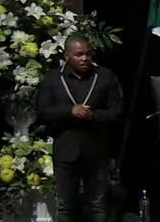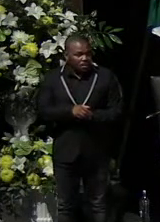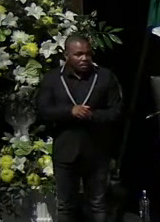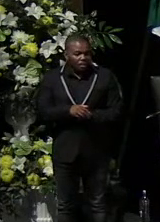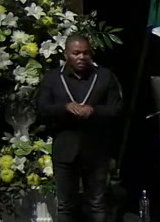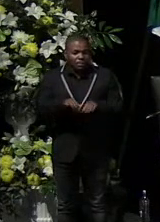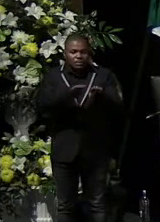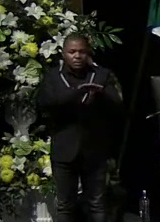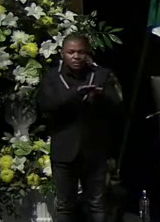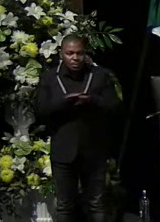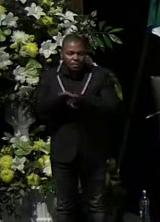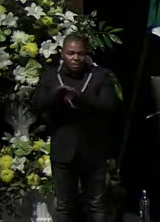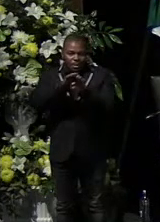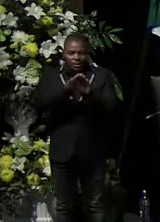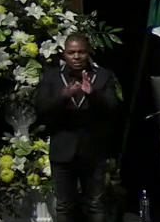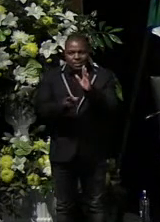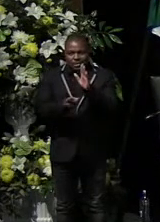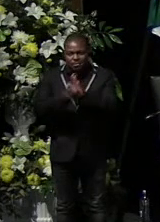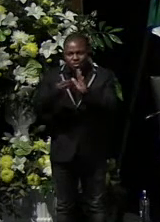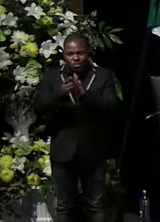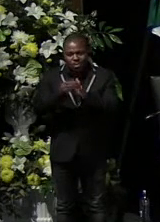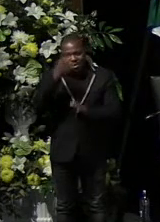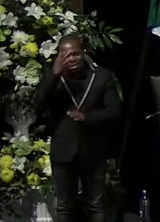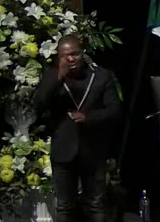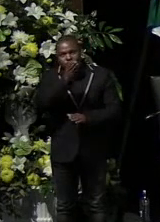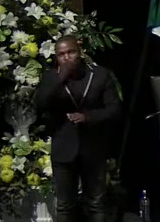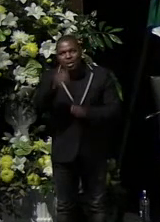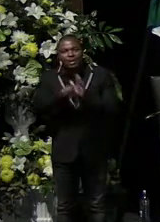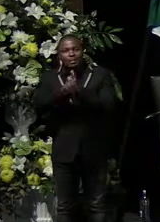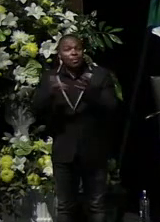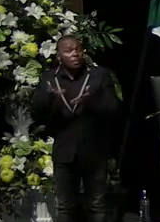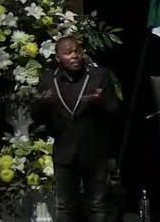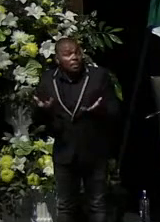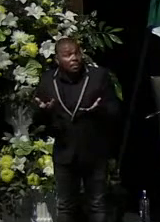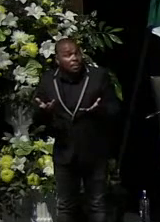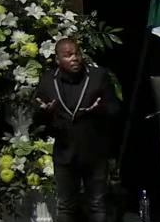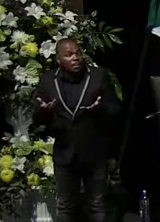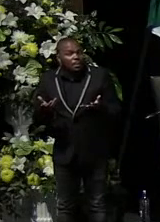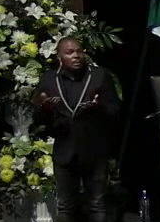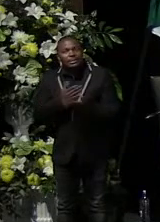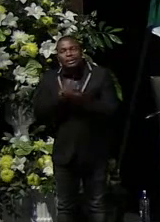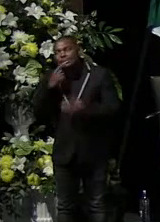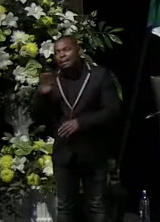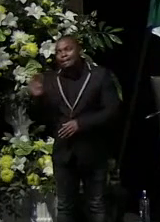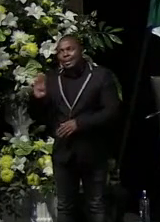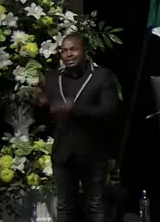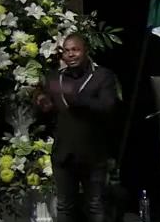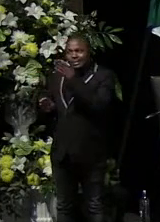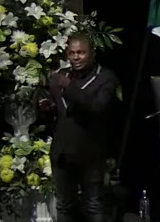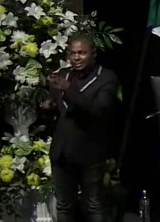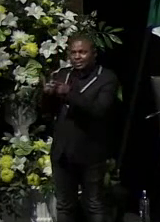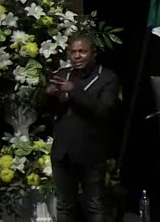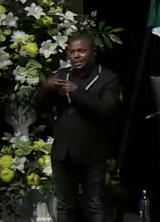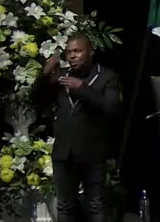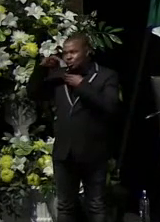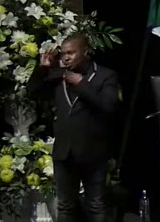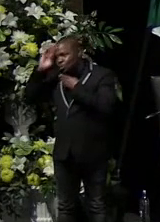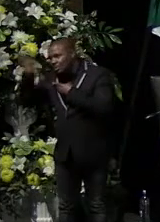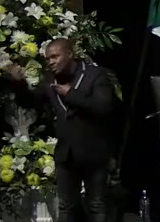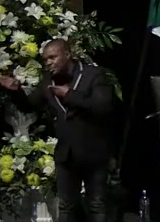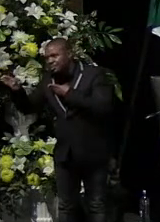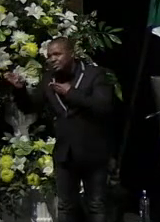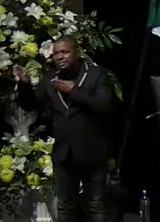of democratic developmental States some talk about Brazil some talk about Botswana